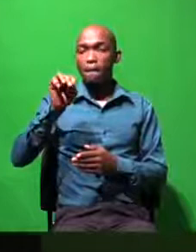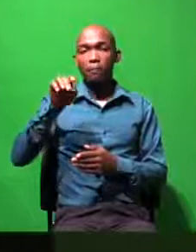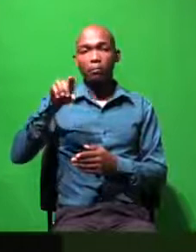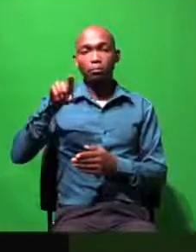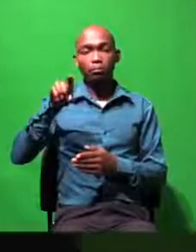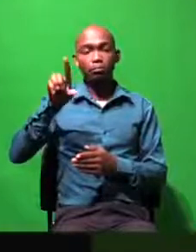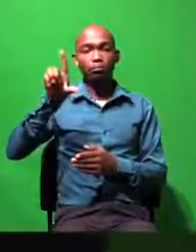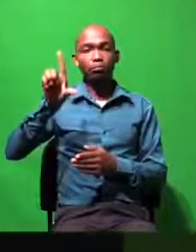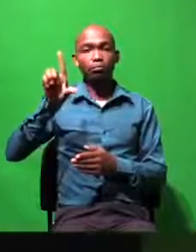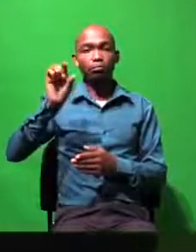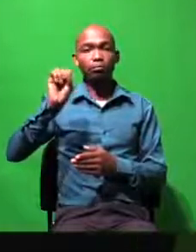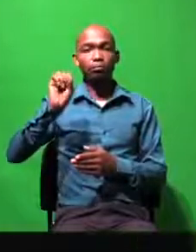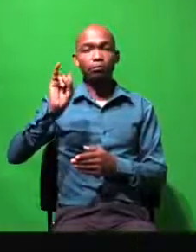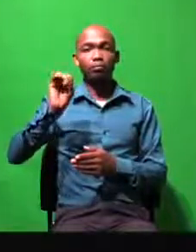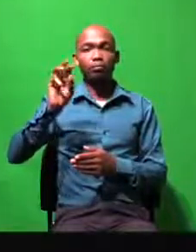whose